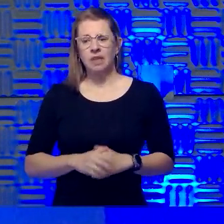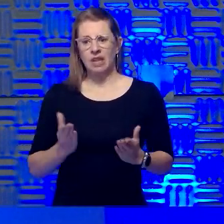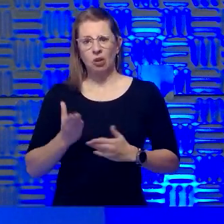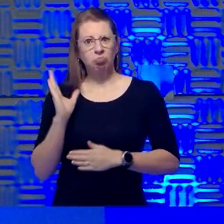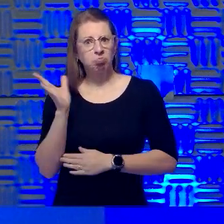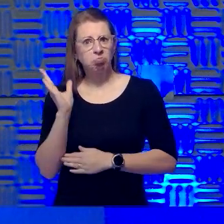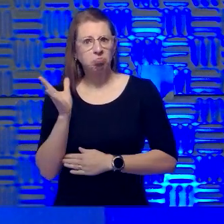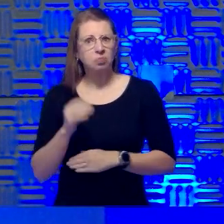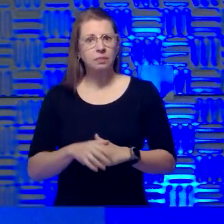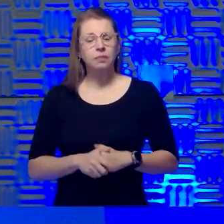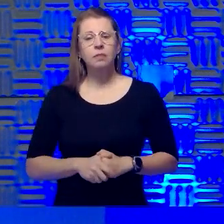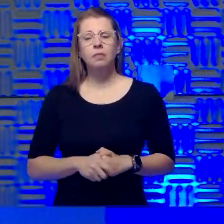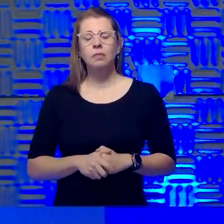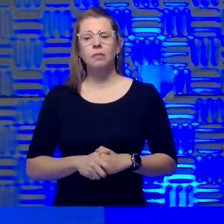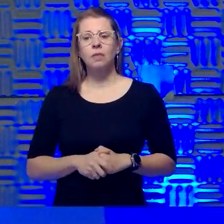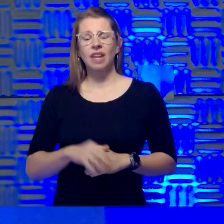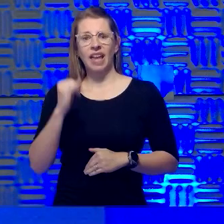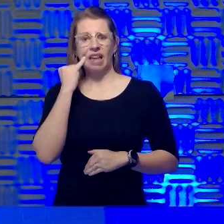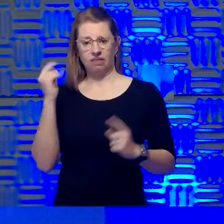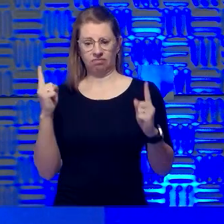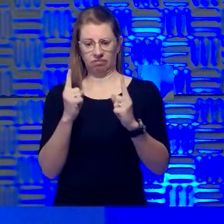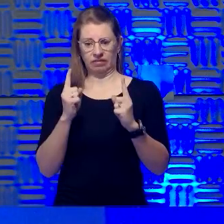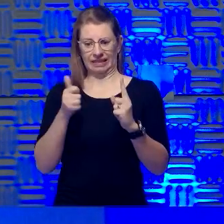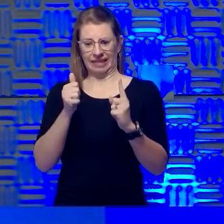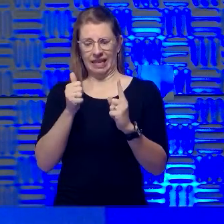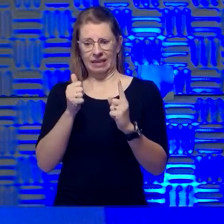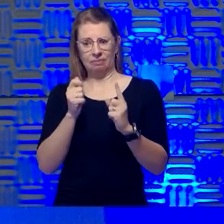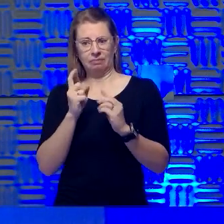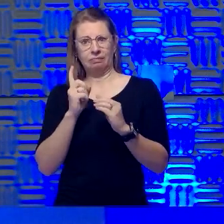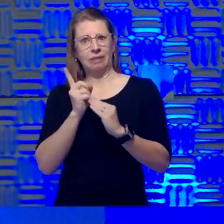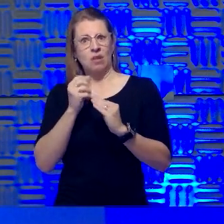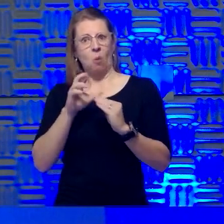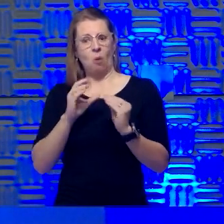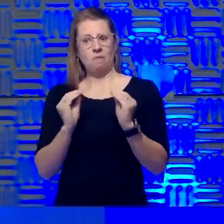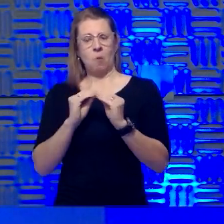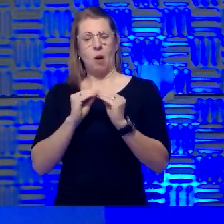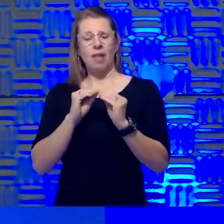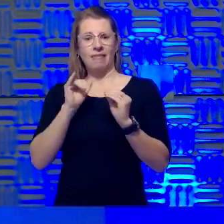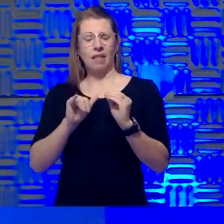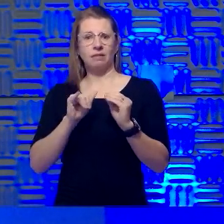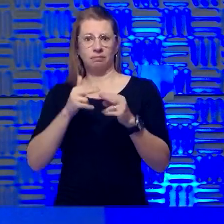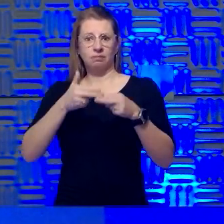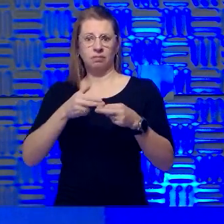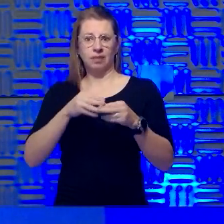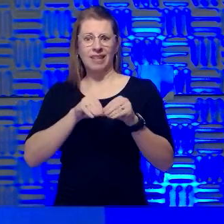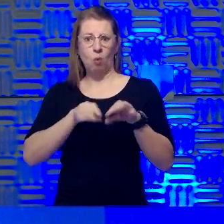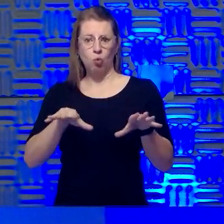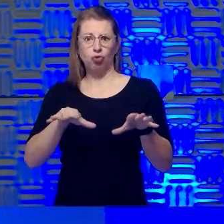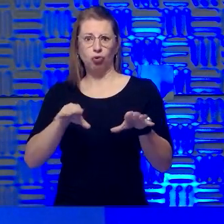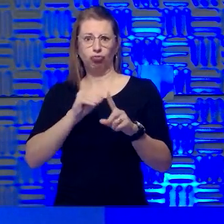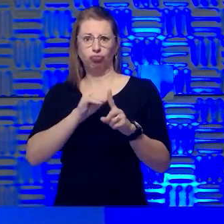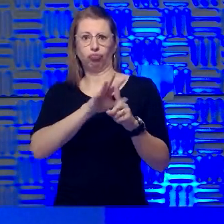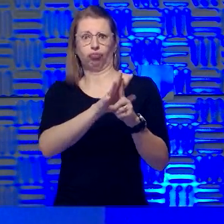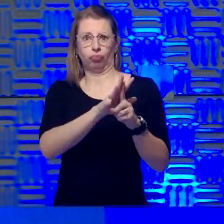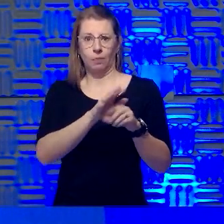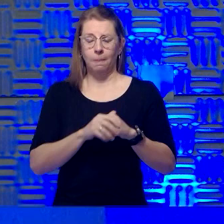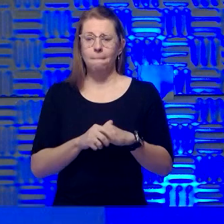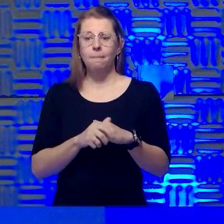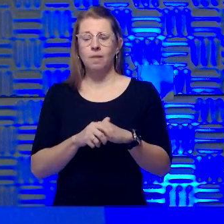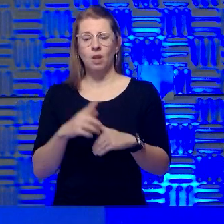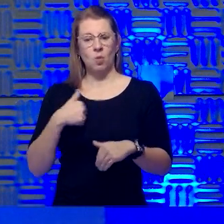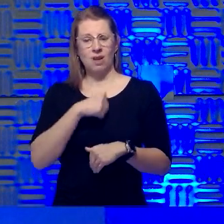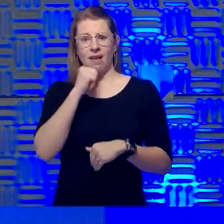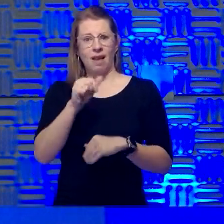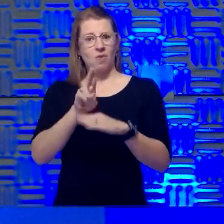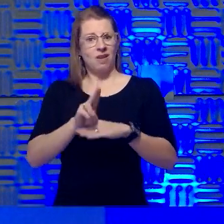if you're in somebody's space for 10 minutes or more, then it's considered an exposure too. But at this point in time, we aren't wearing a mask, number one, in order